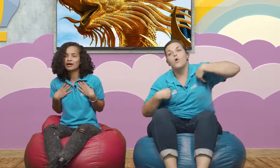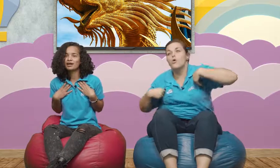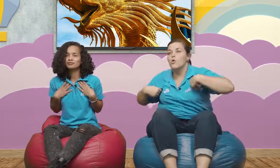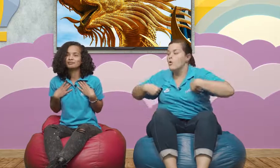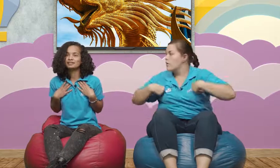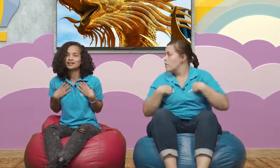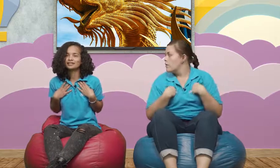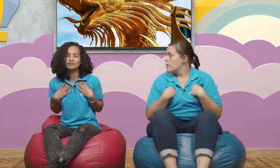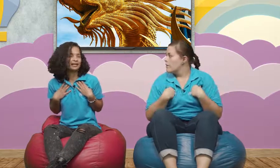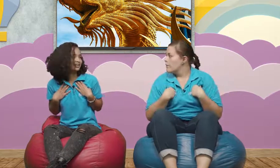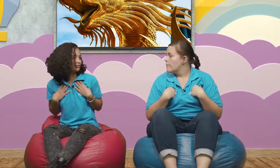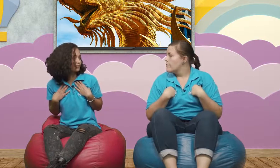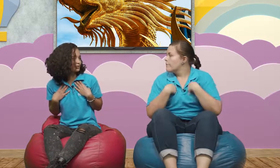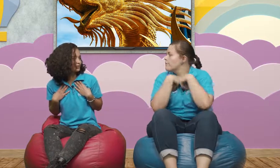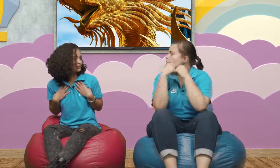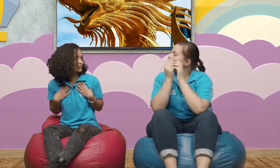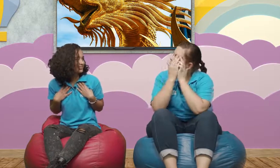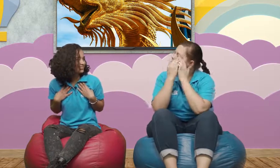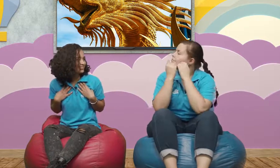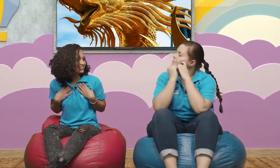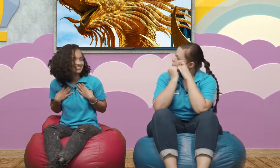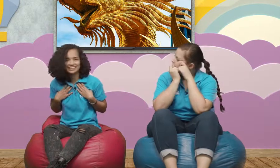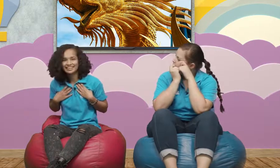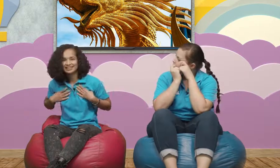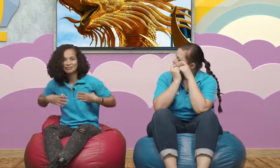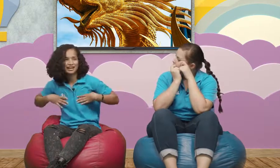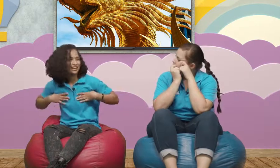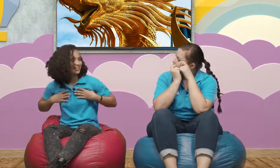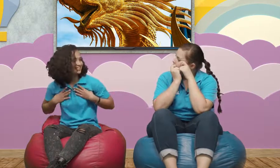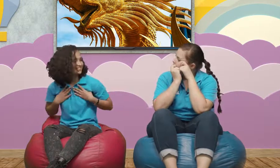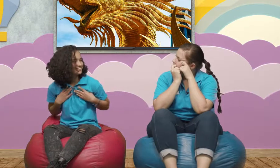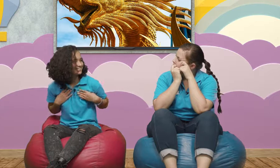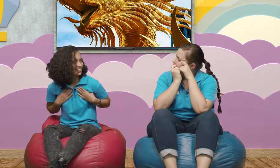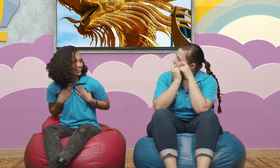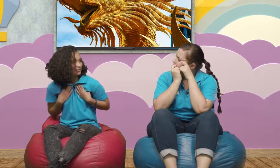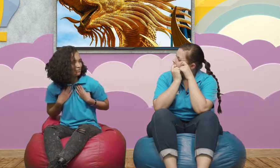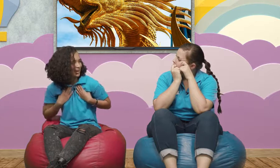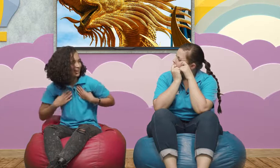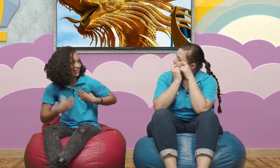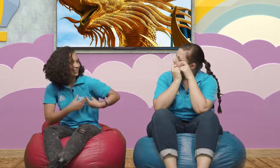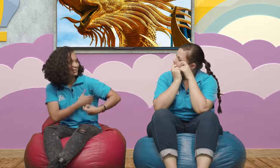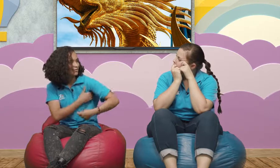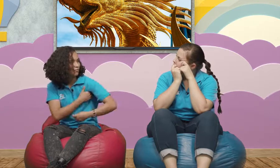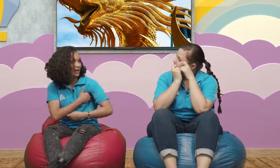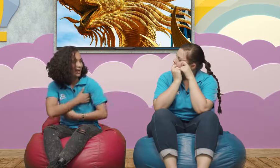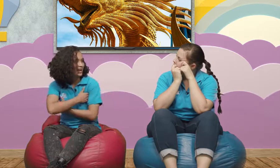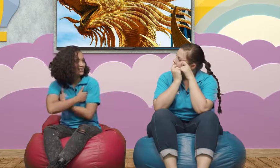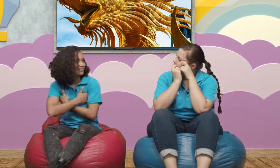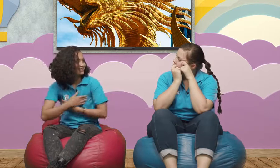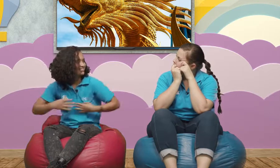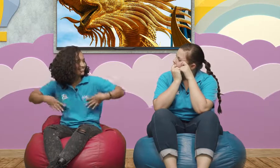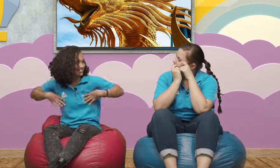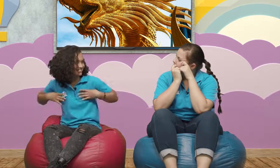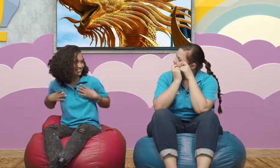my arms under my elbows. Isn't it like my hands under my